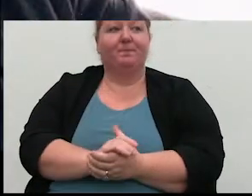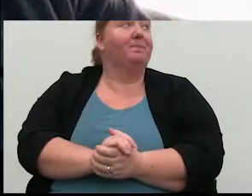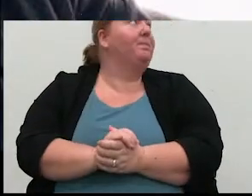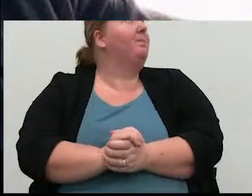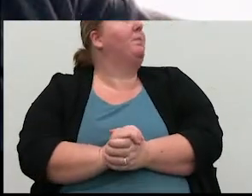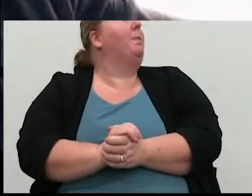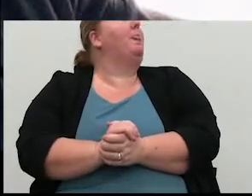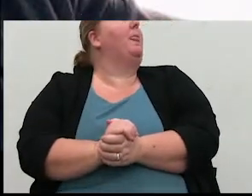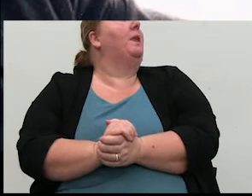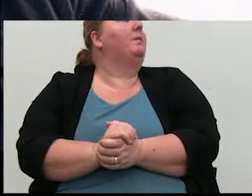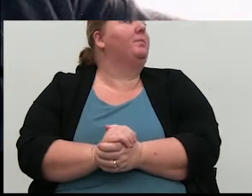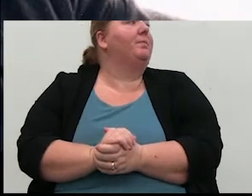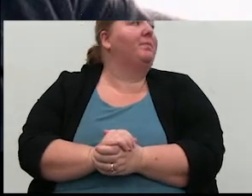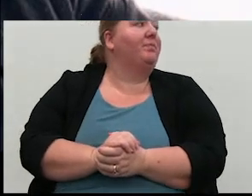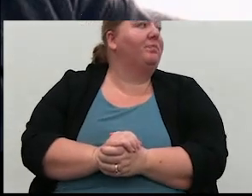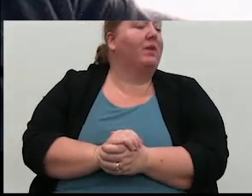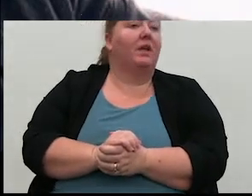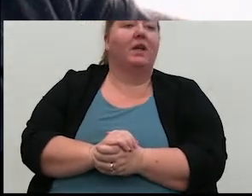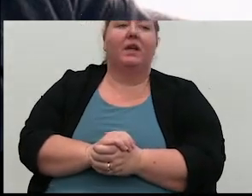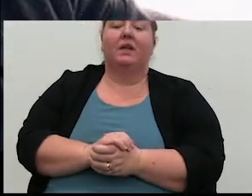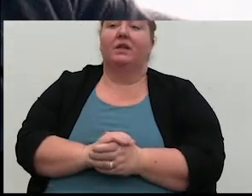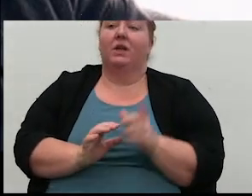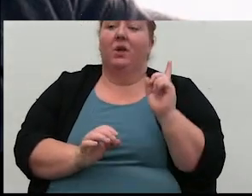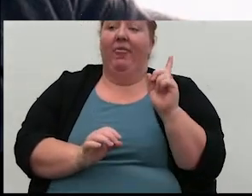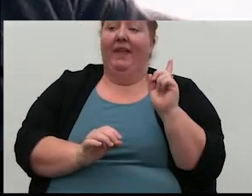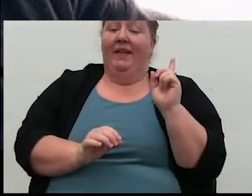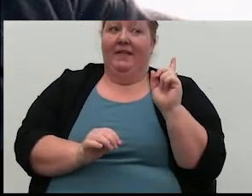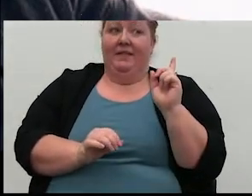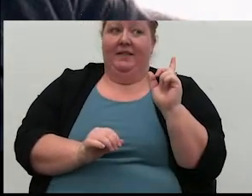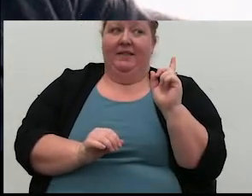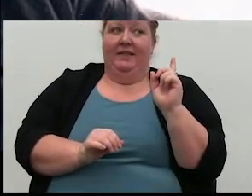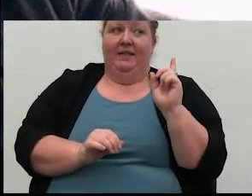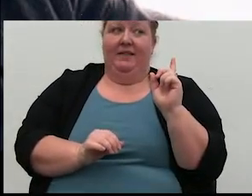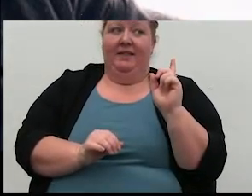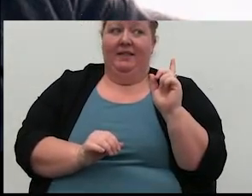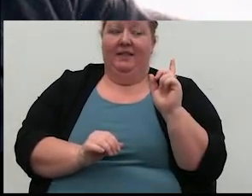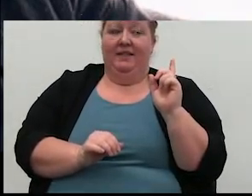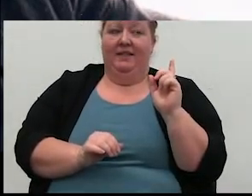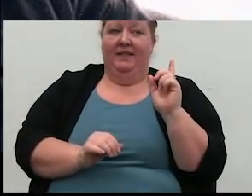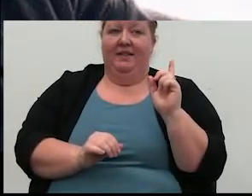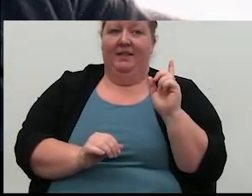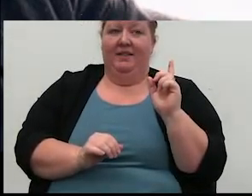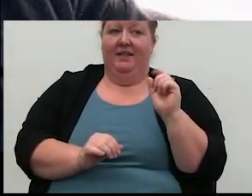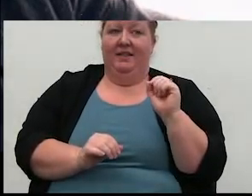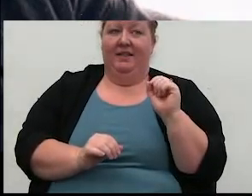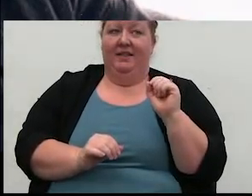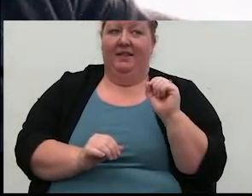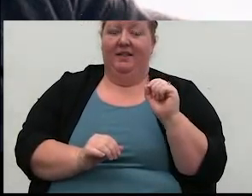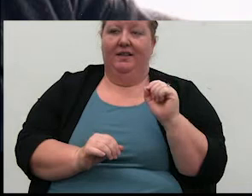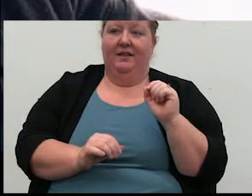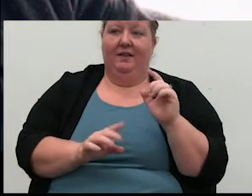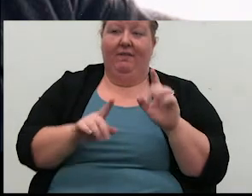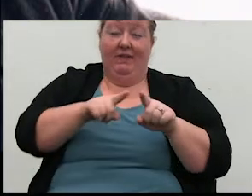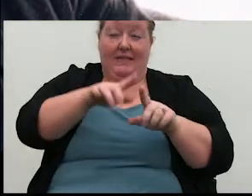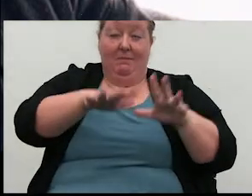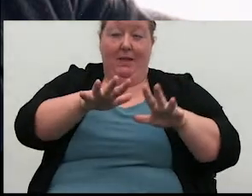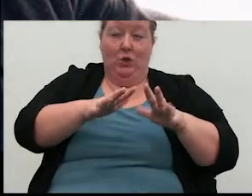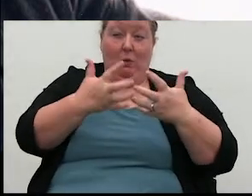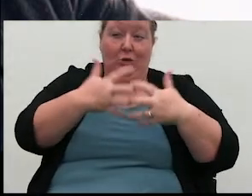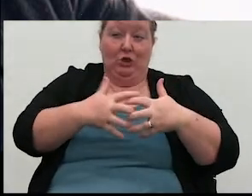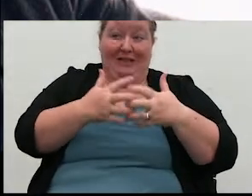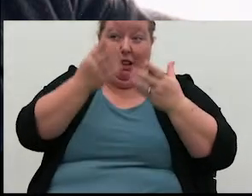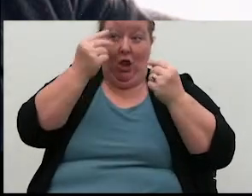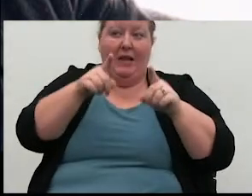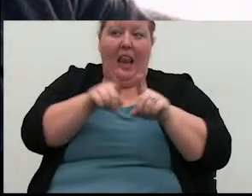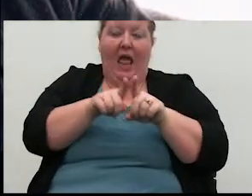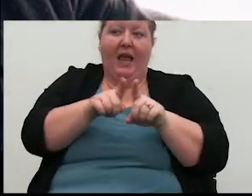In fact, sorry, I've forgotten I put in this. This is actually very close to a machine that learns the way a child